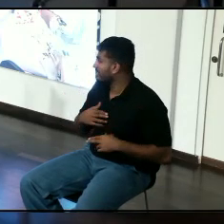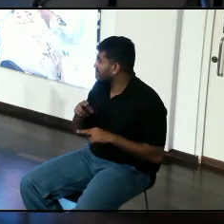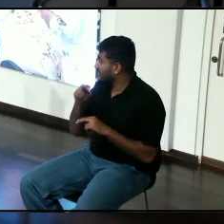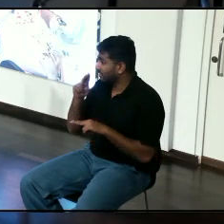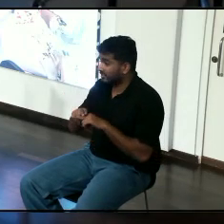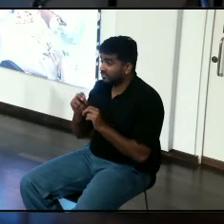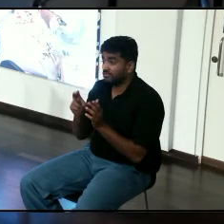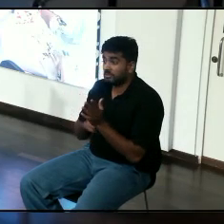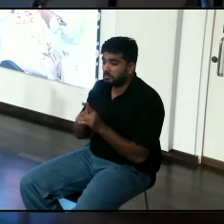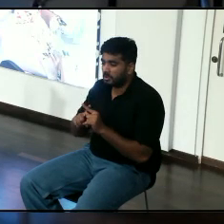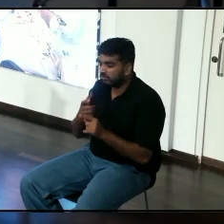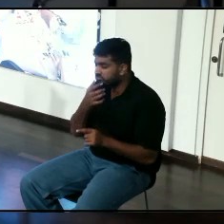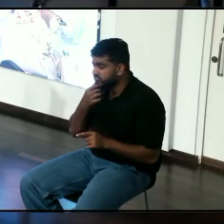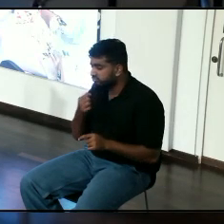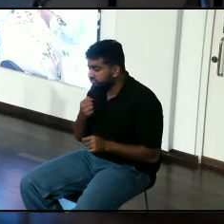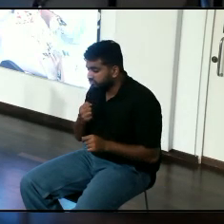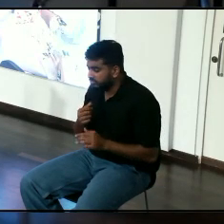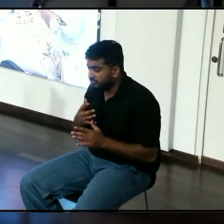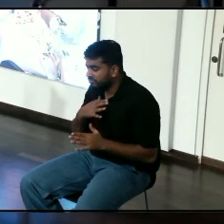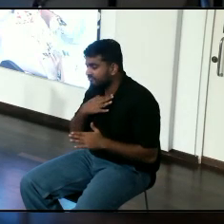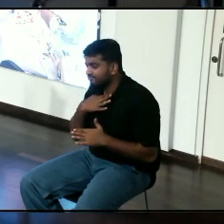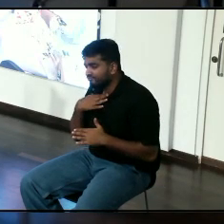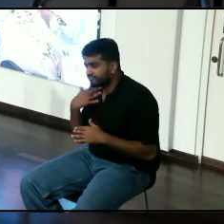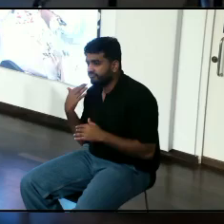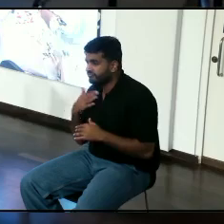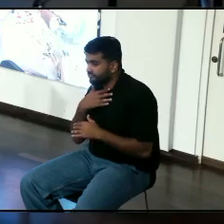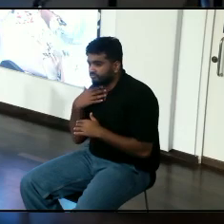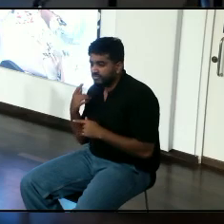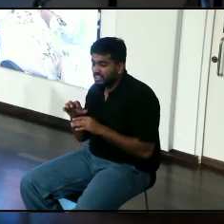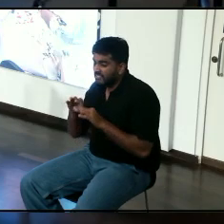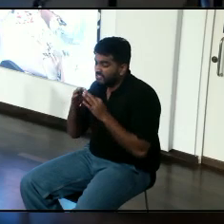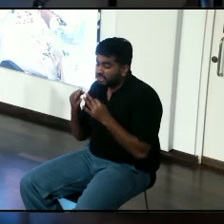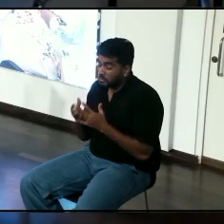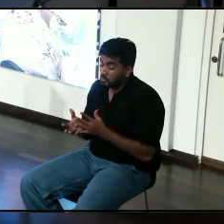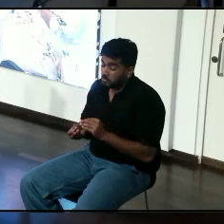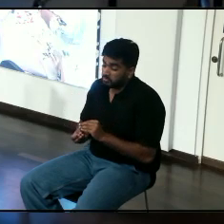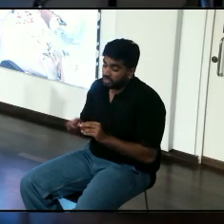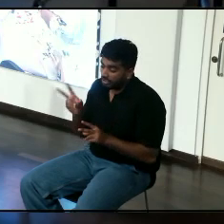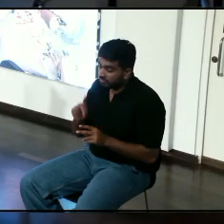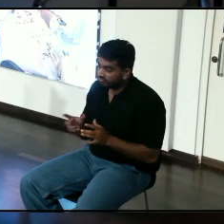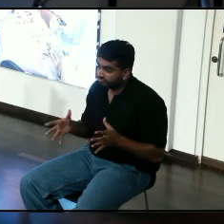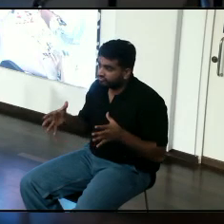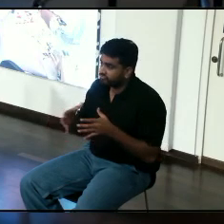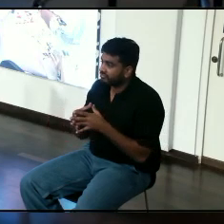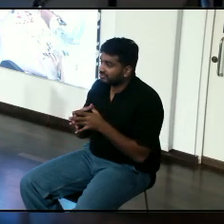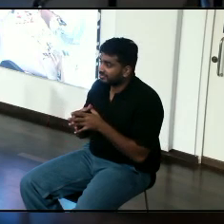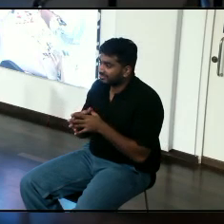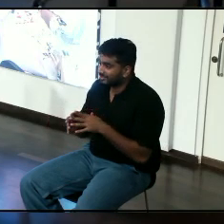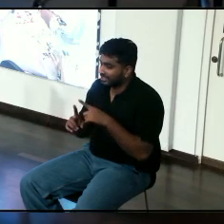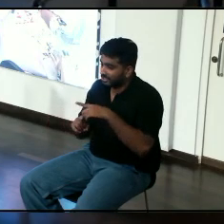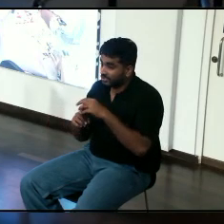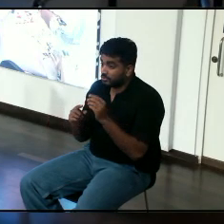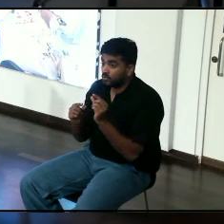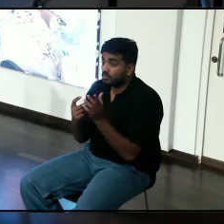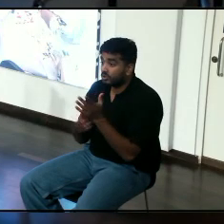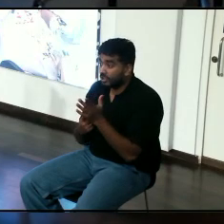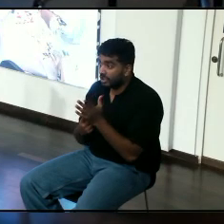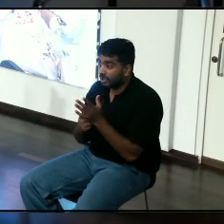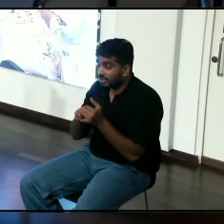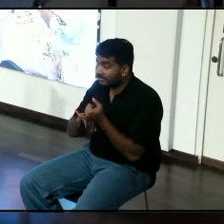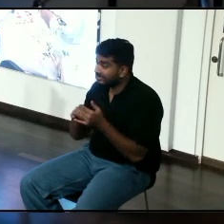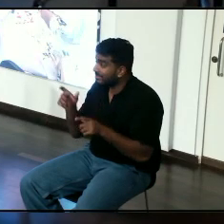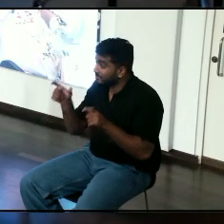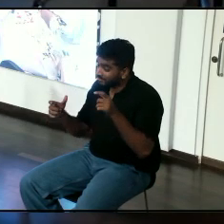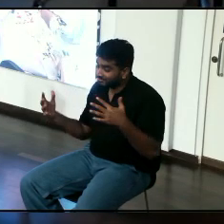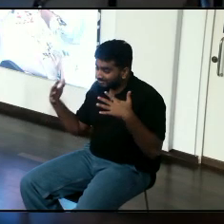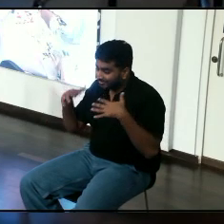older generation have passed, and the family doesn't get together anymore. It is the tours that keep the house a little lively